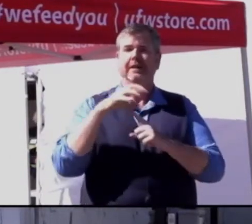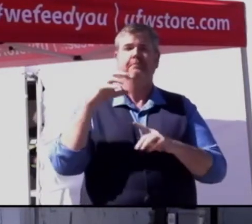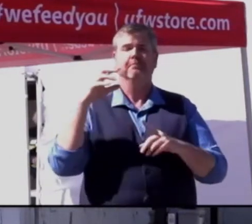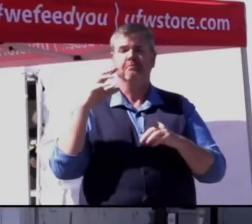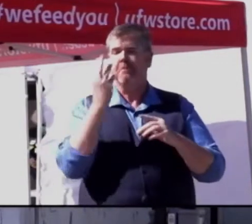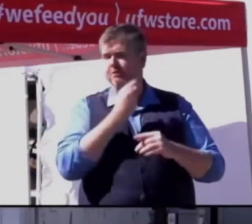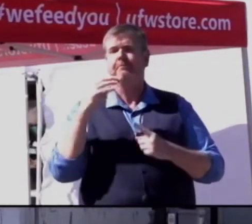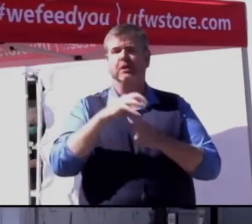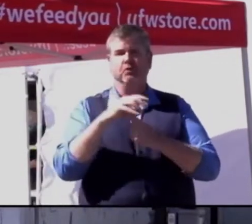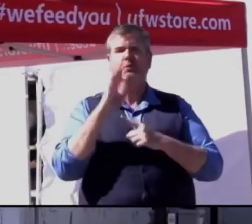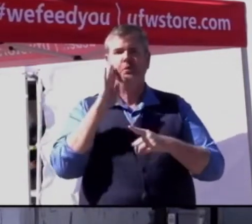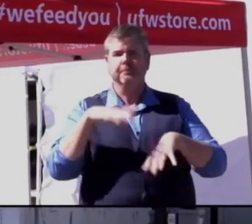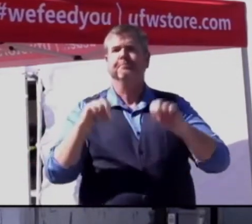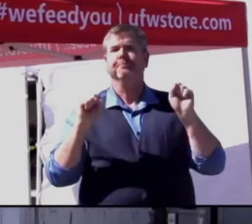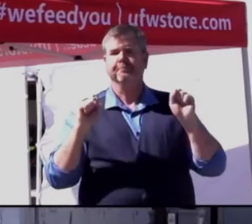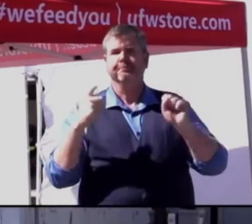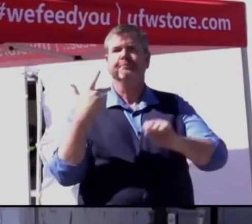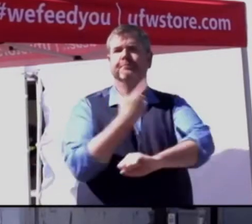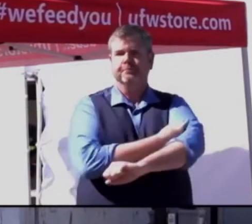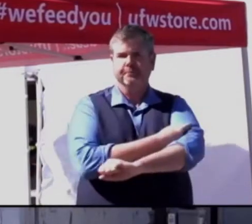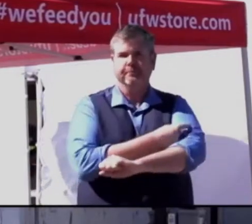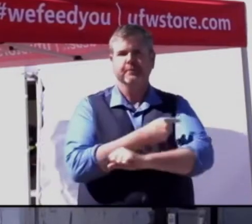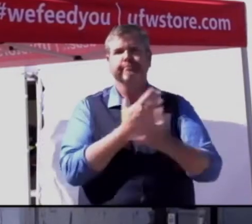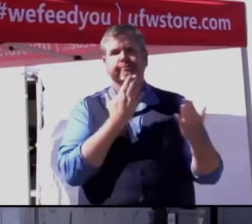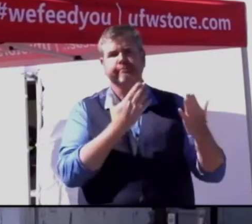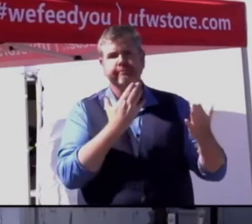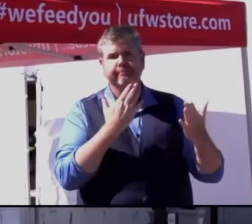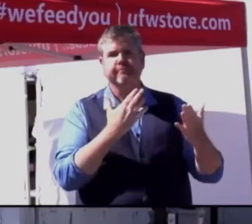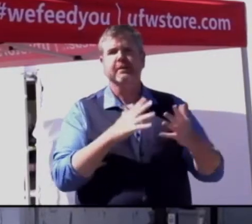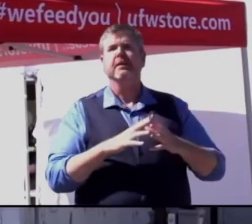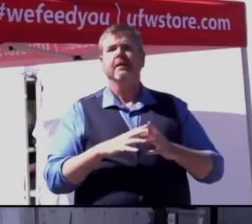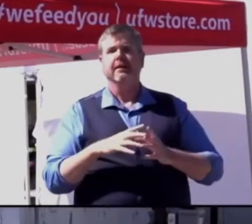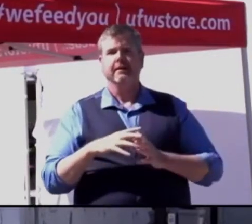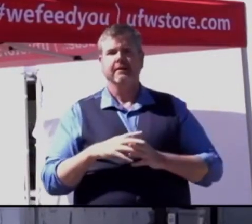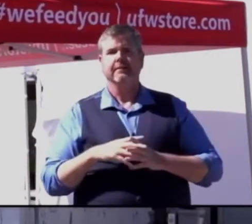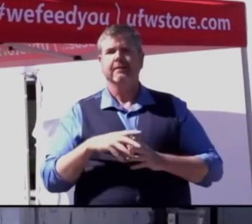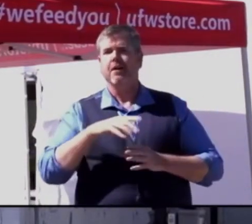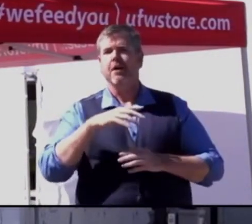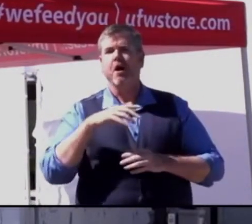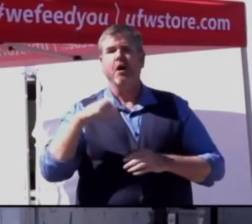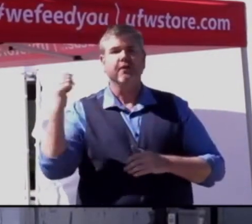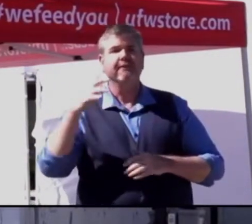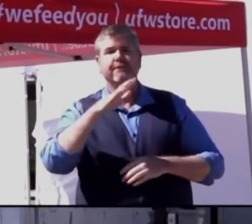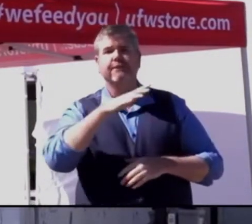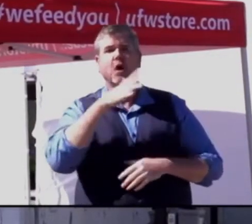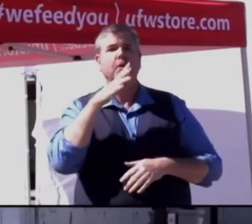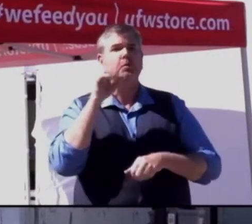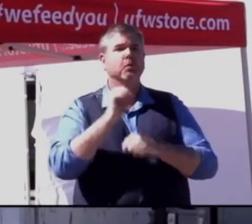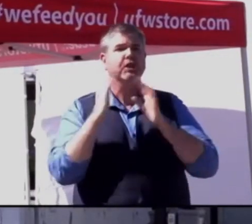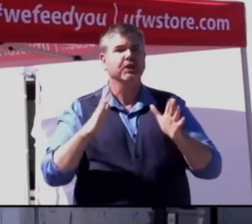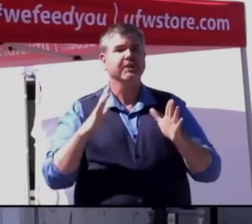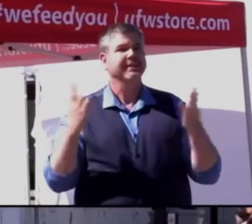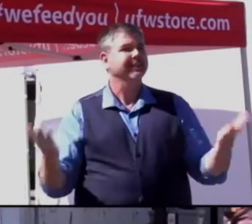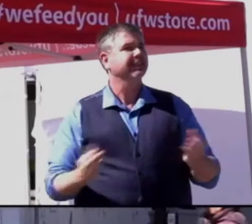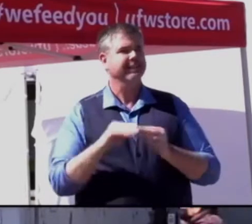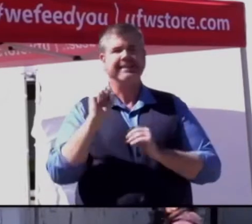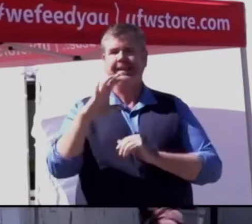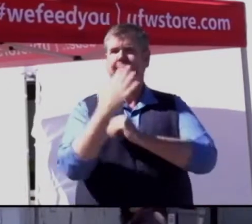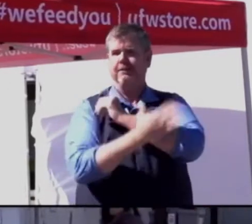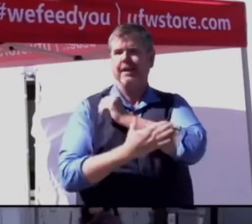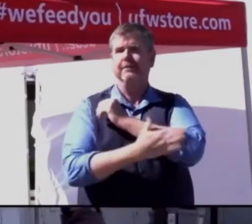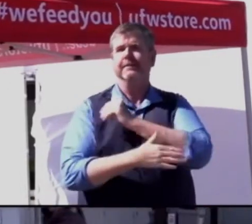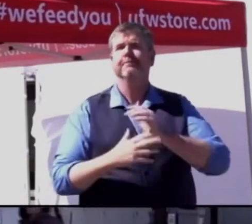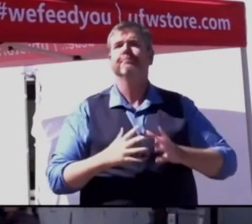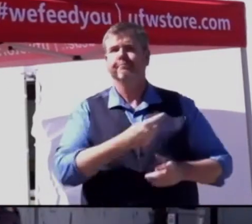for employees of Monterey Mushrooms, but also for farm workers from throughout the county. And I must say that